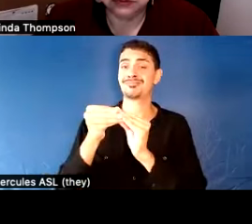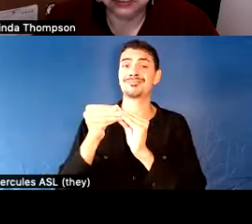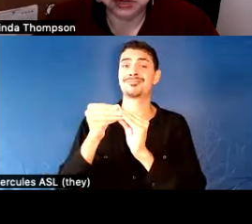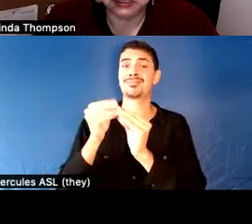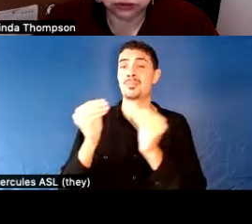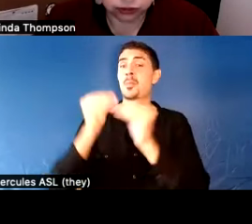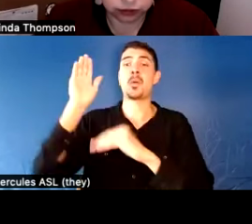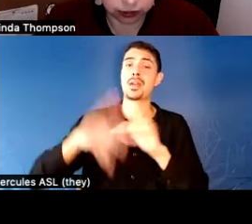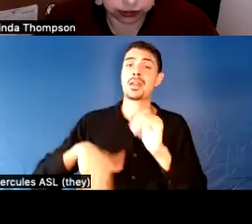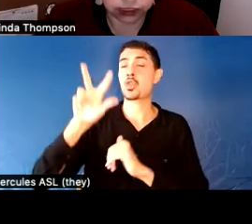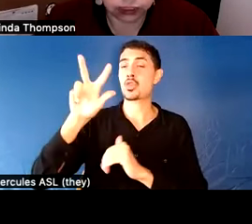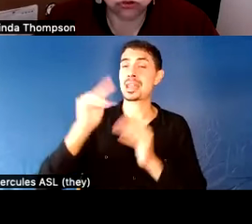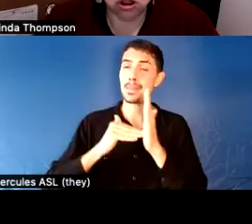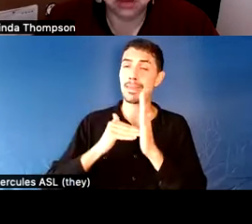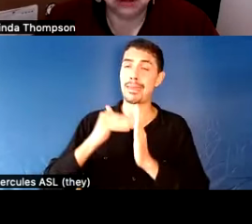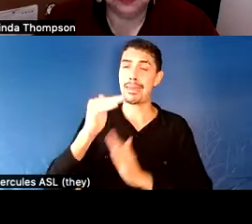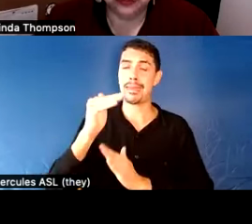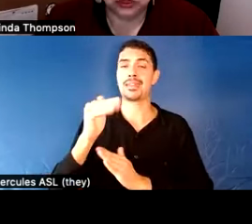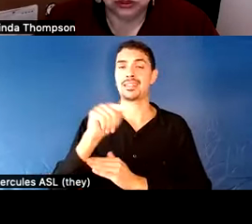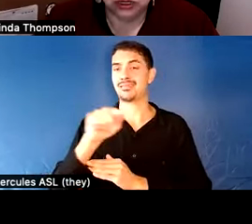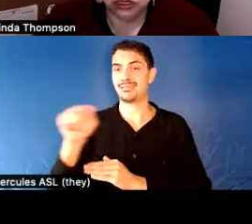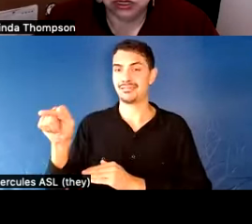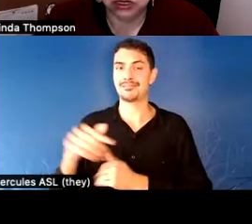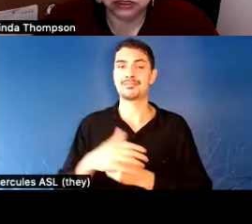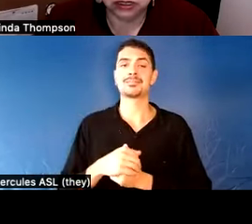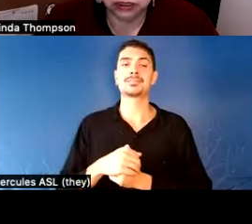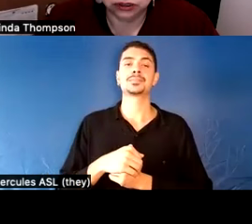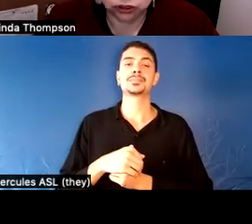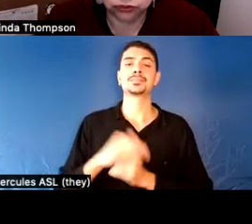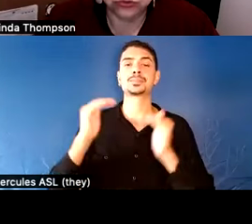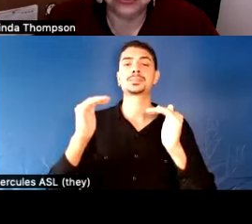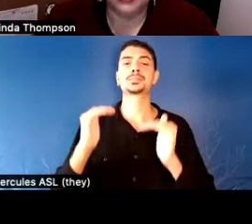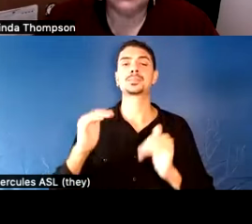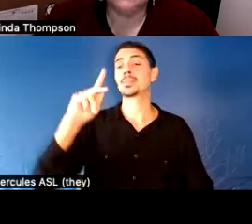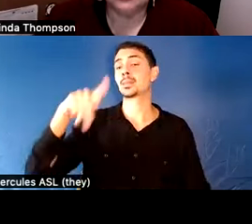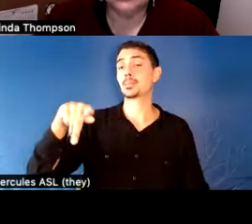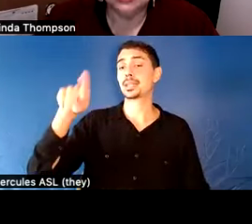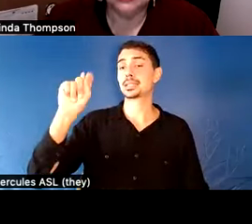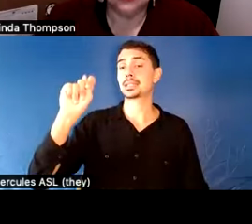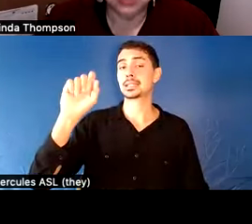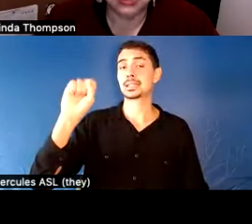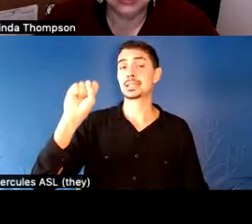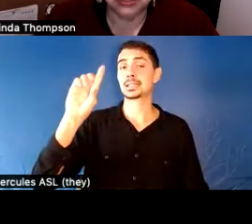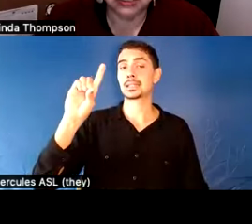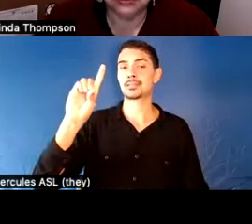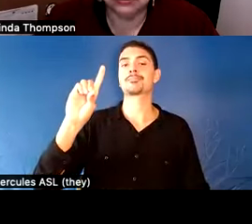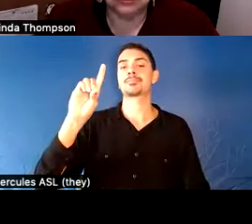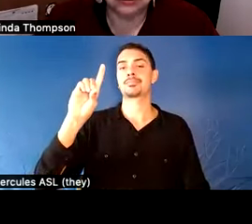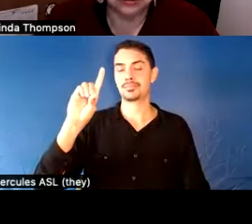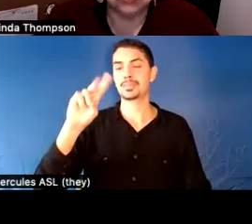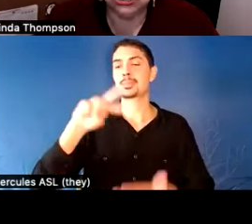is a response to experiencing trauma. It can include re-experiencing the traumatic